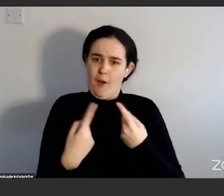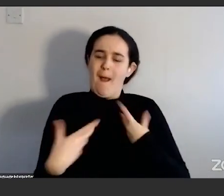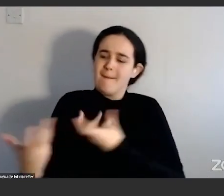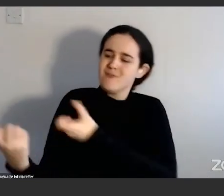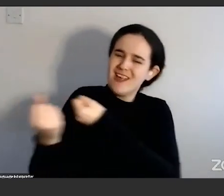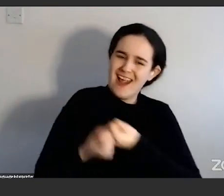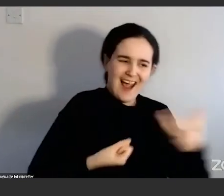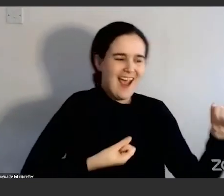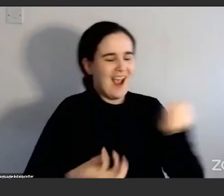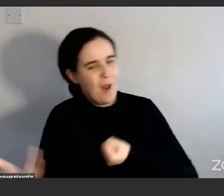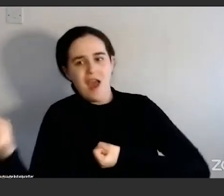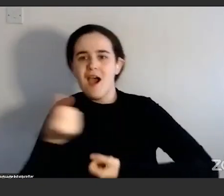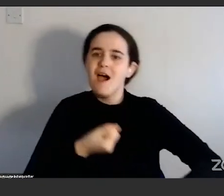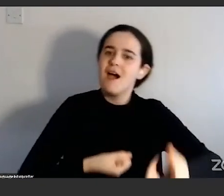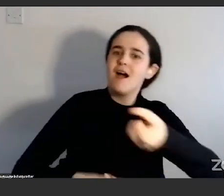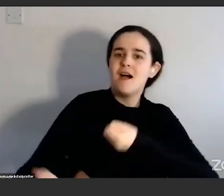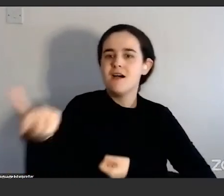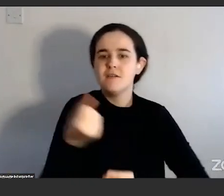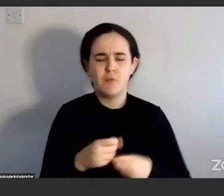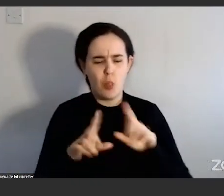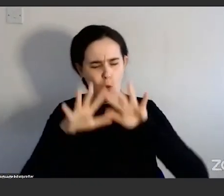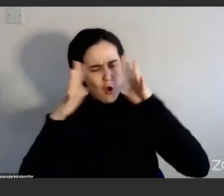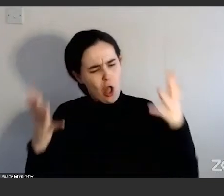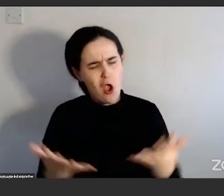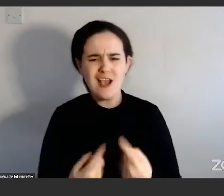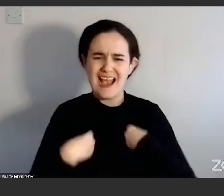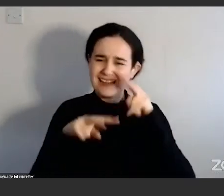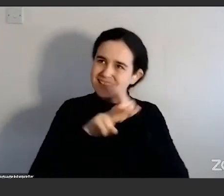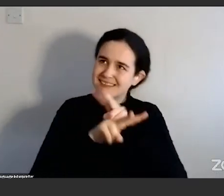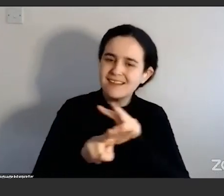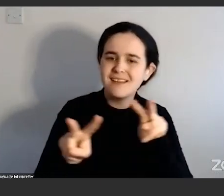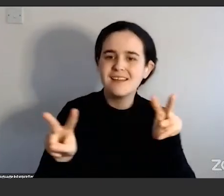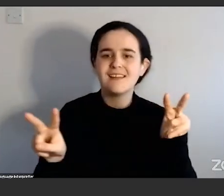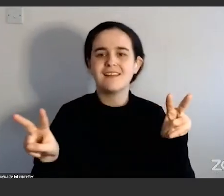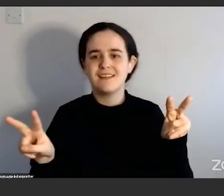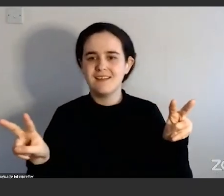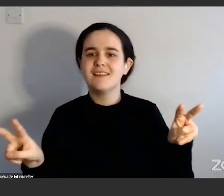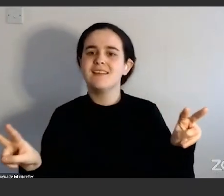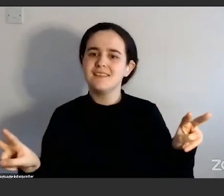the world I see, to the world we close our